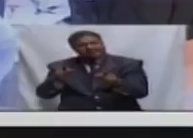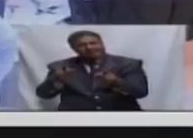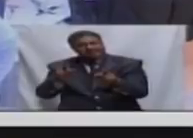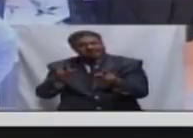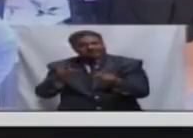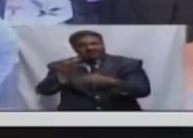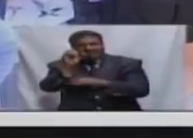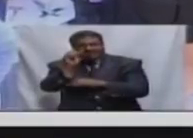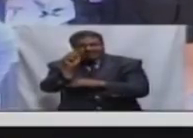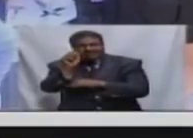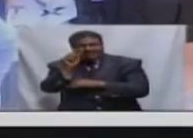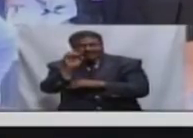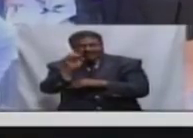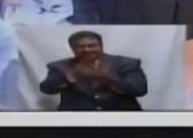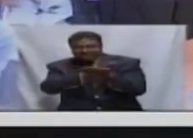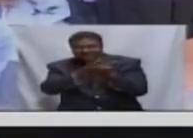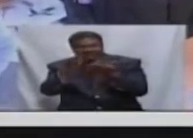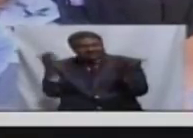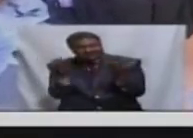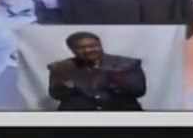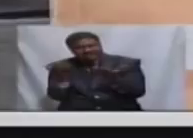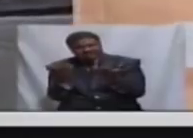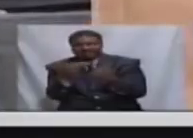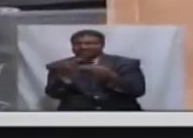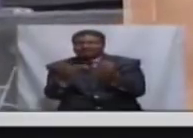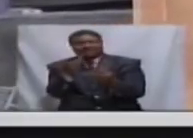controlling illicit nuclear materials.